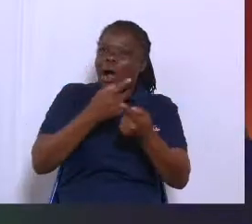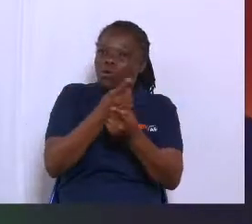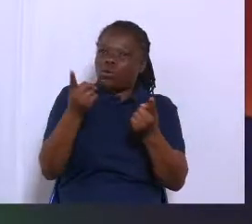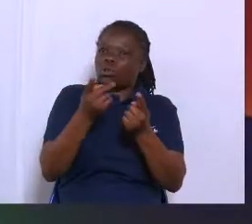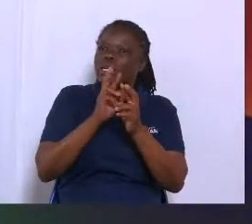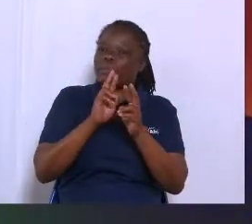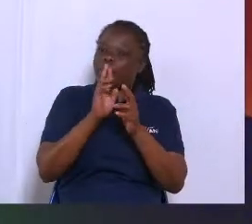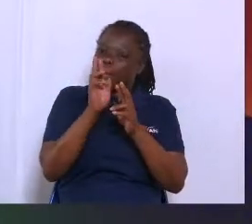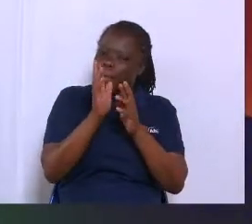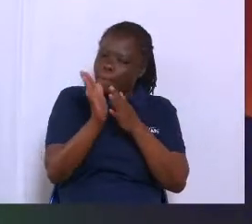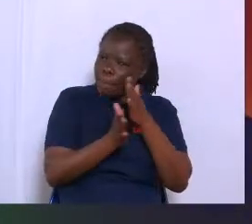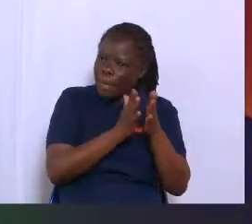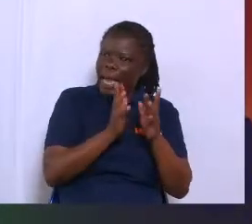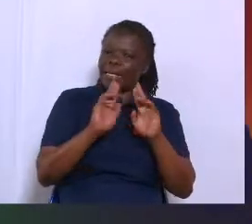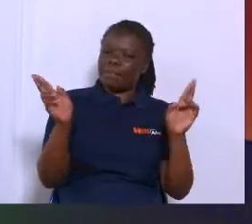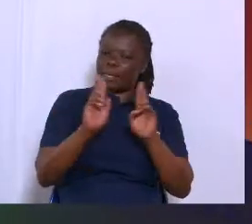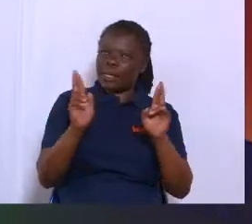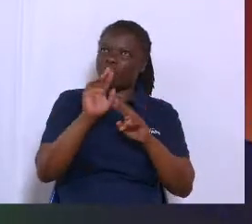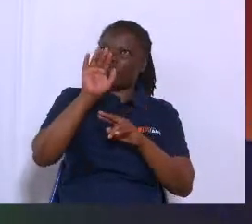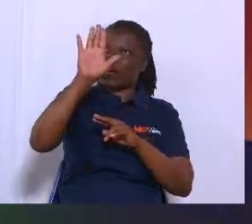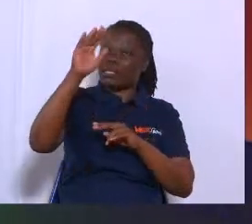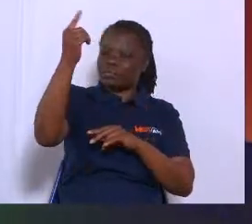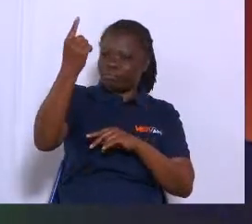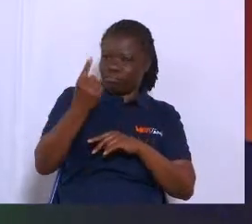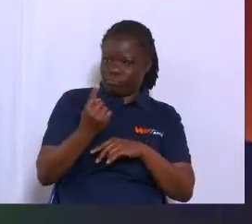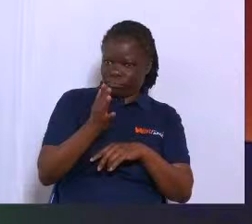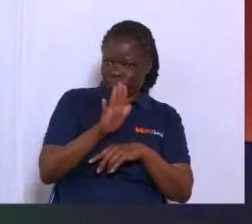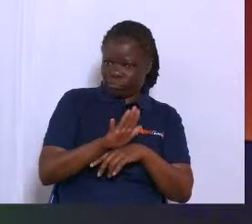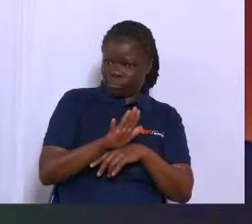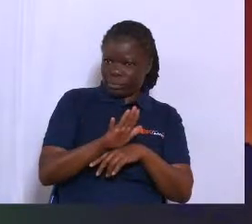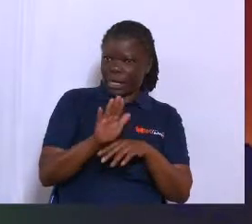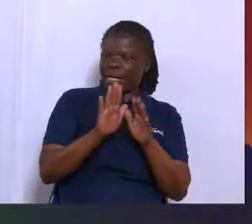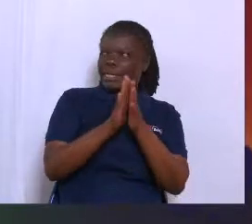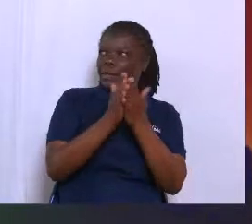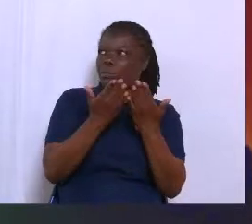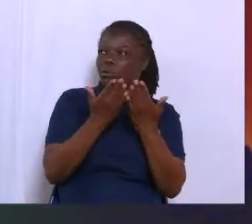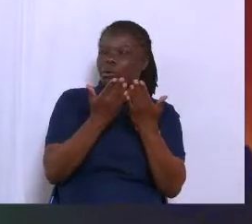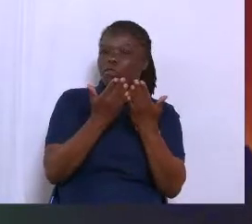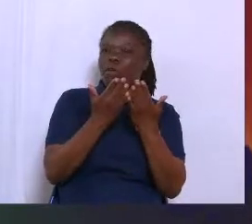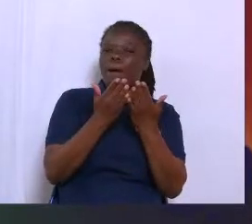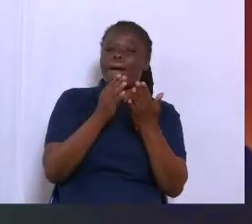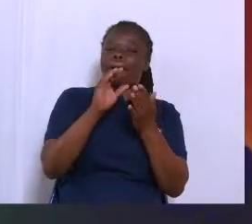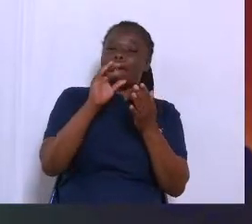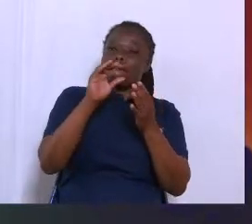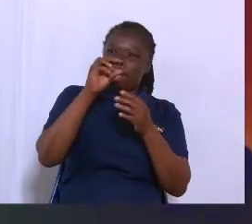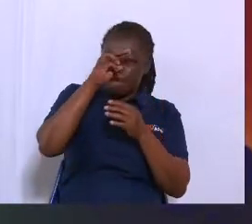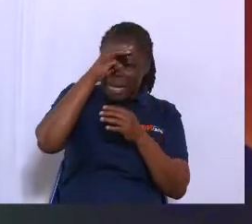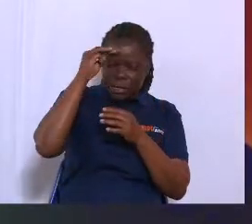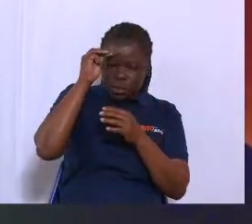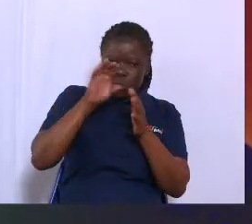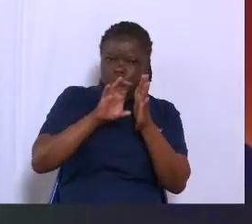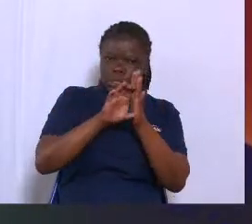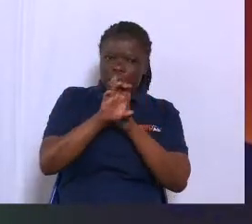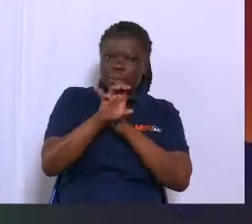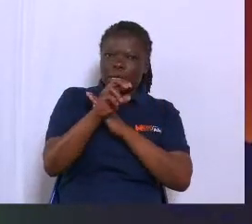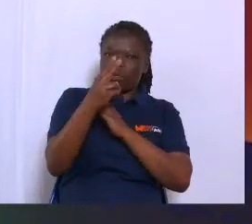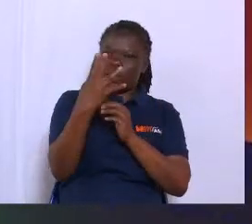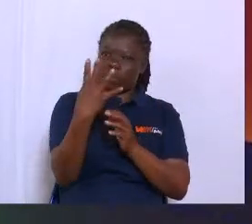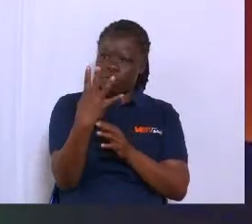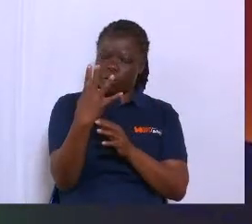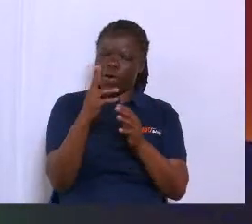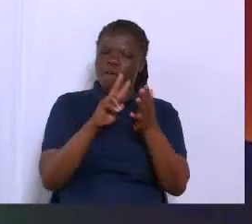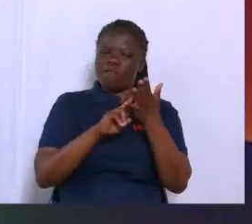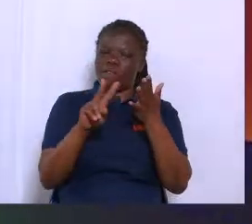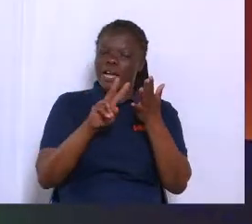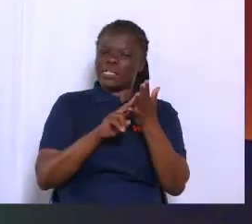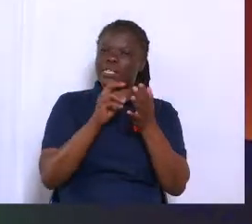Christ. In Matthew 24, verse 33, we read these